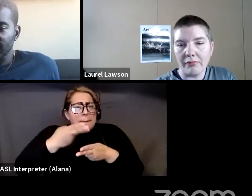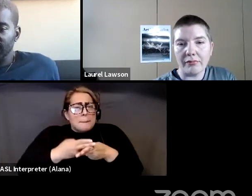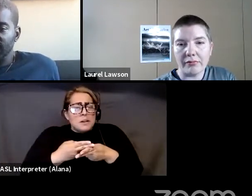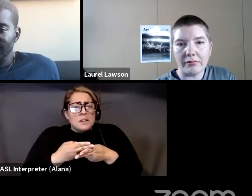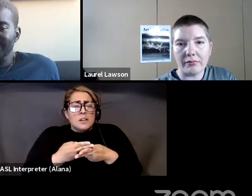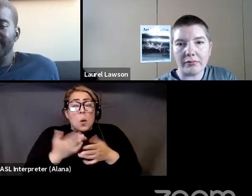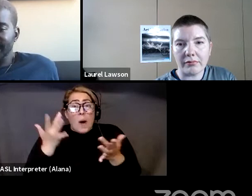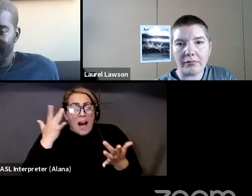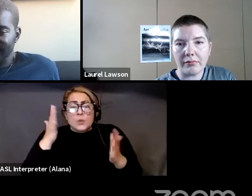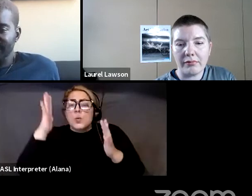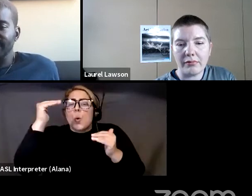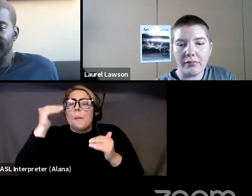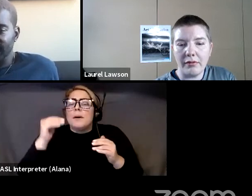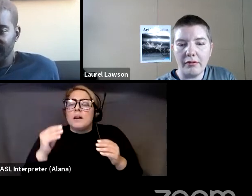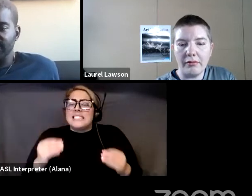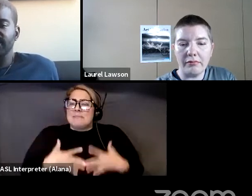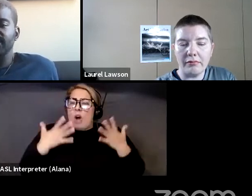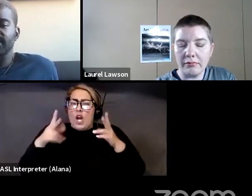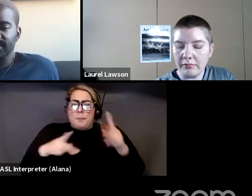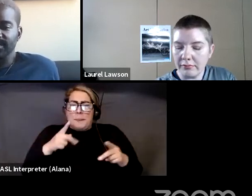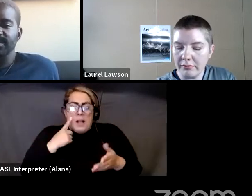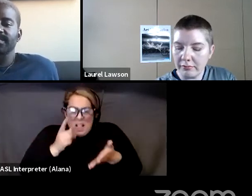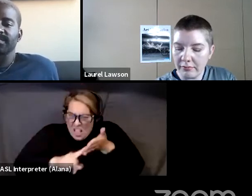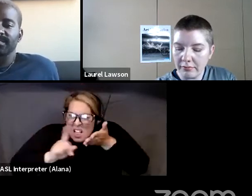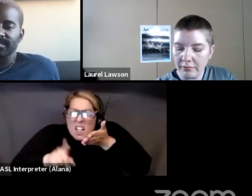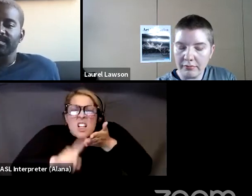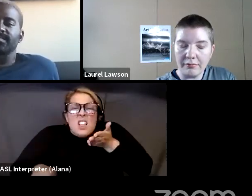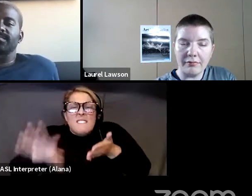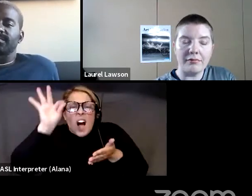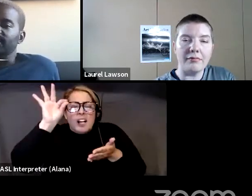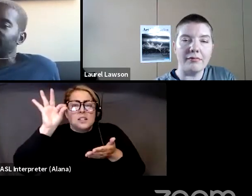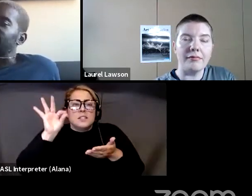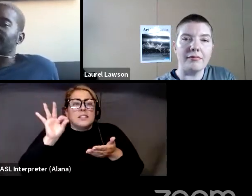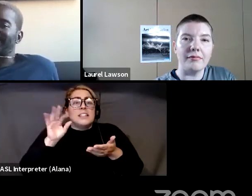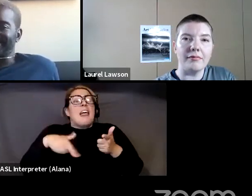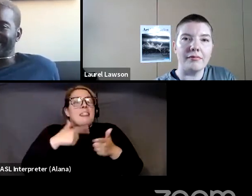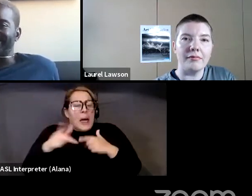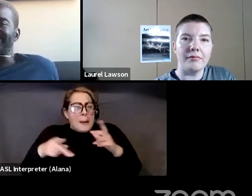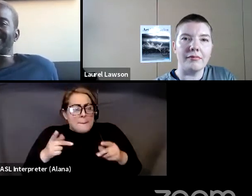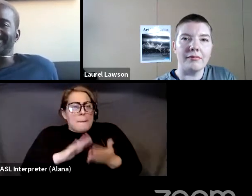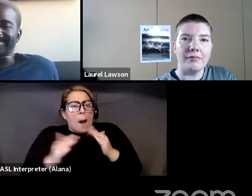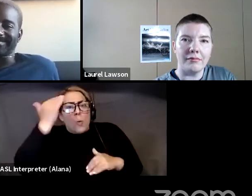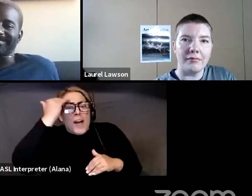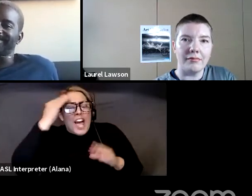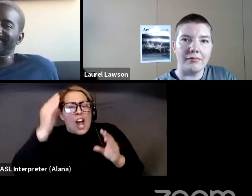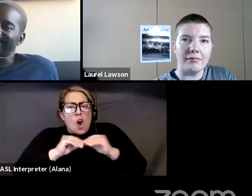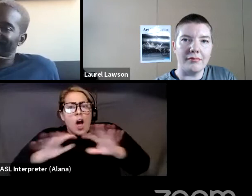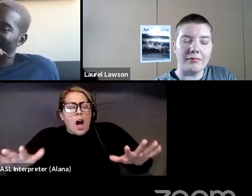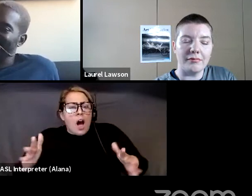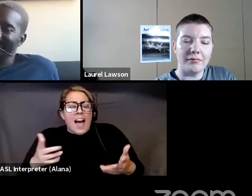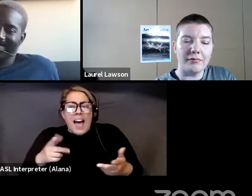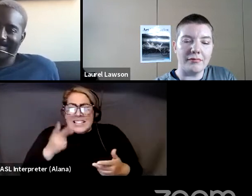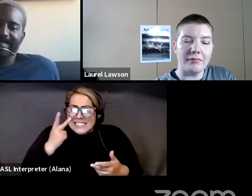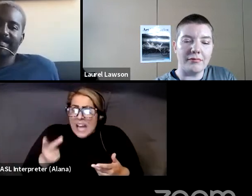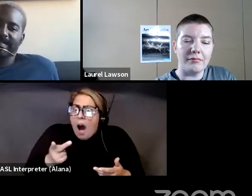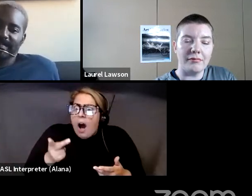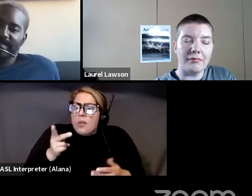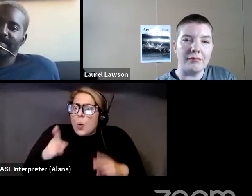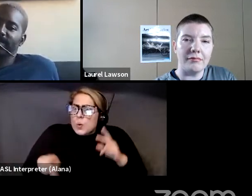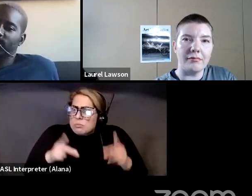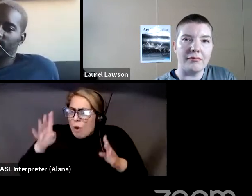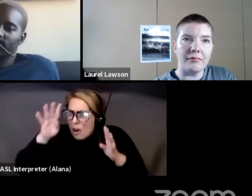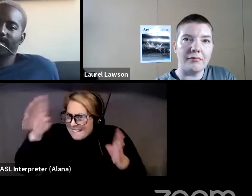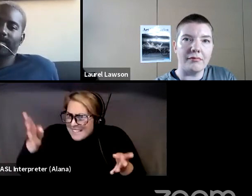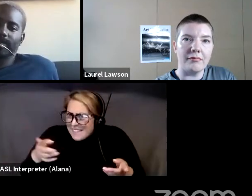will go and find them so they can find out how dynamic and special and creative and innovative those folks are